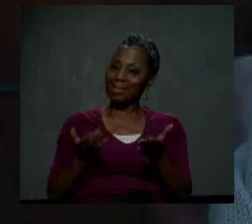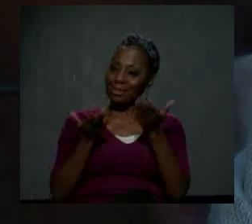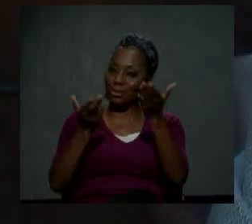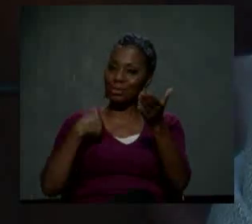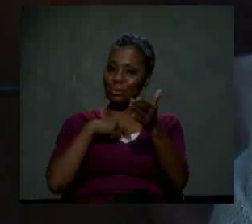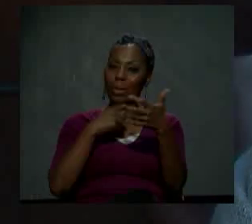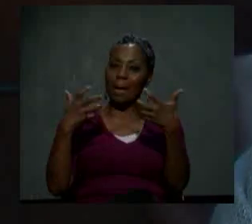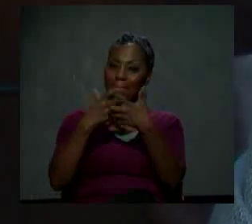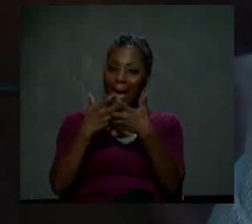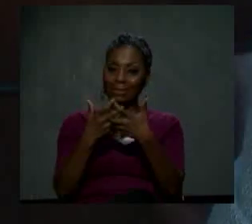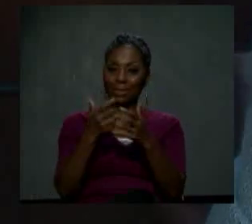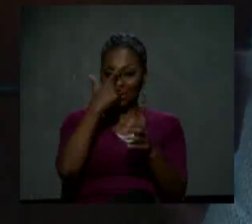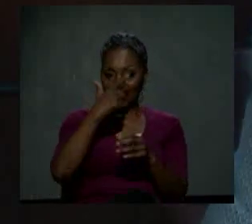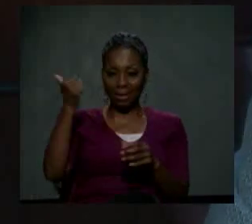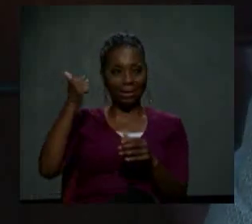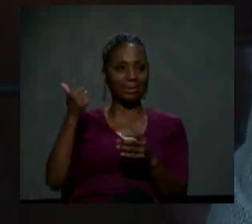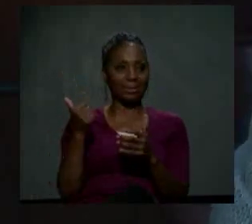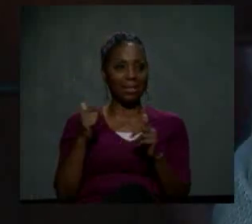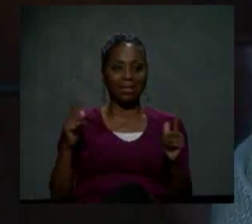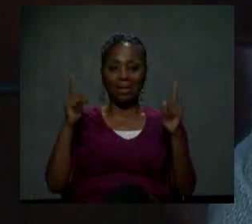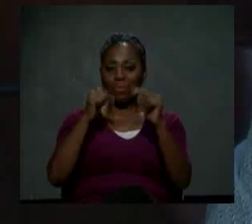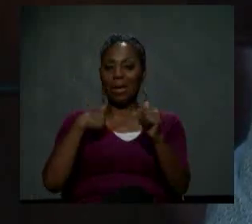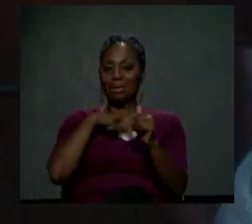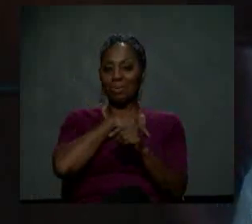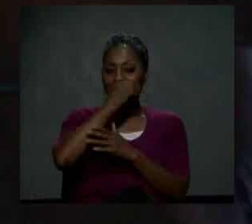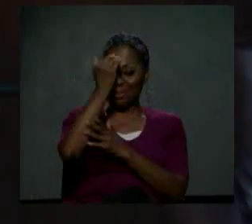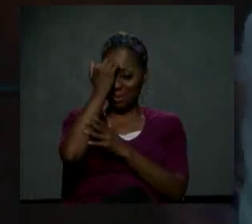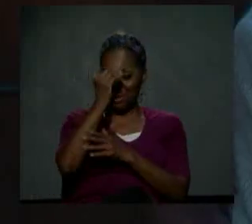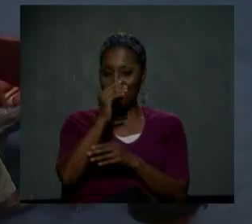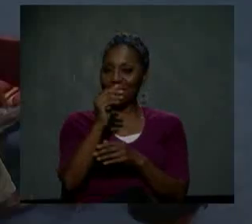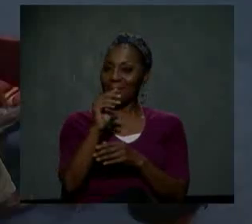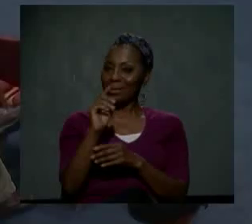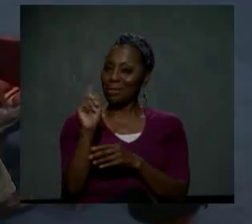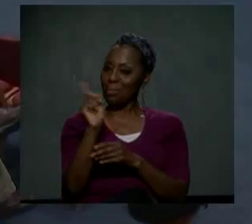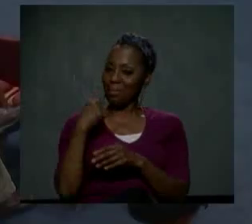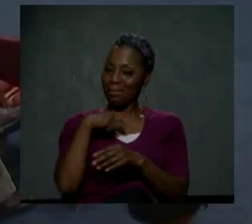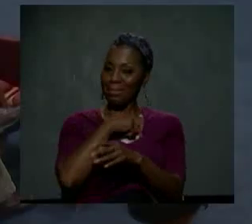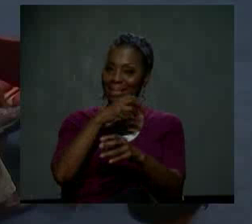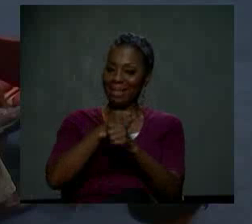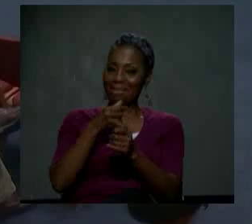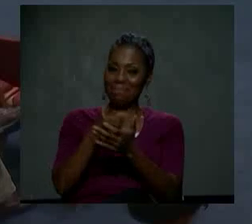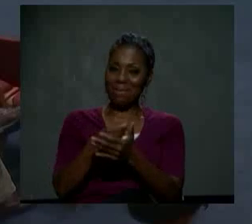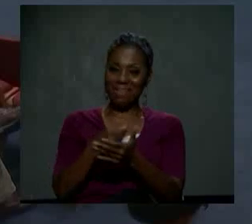match the two. We consider that whenever we know where the money's coming from.